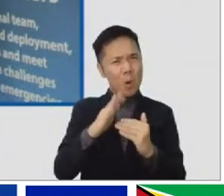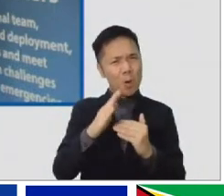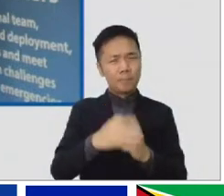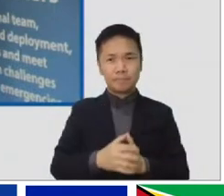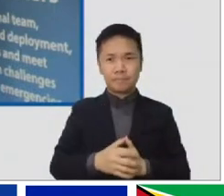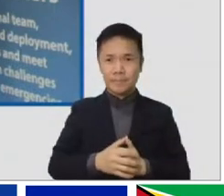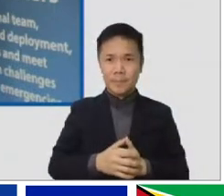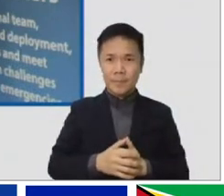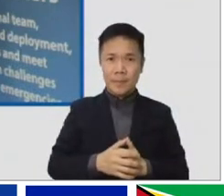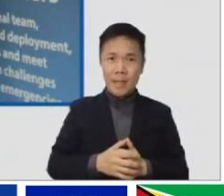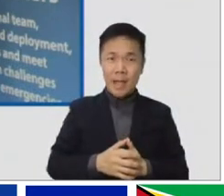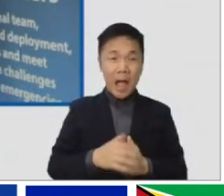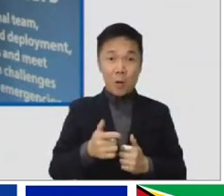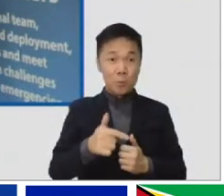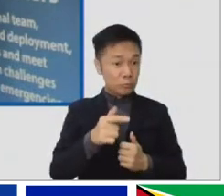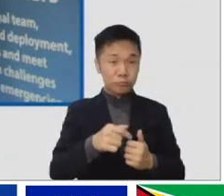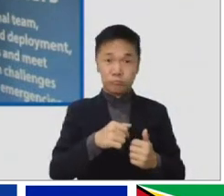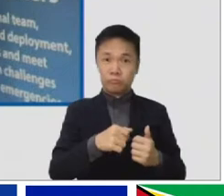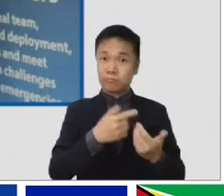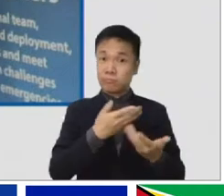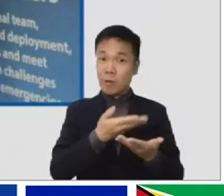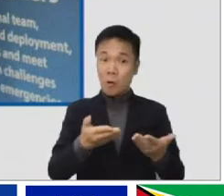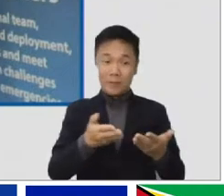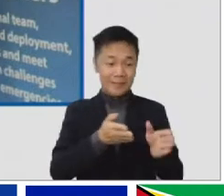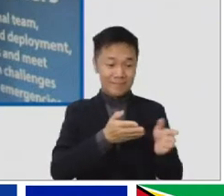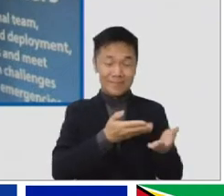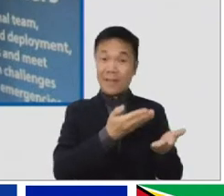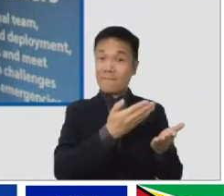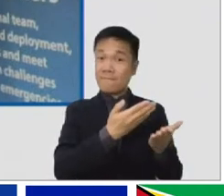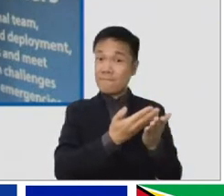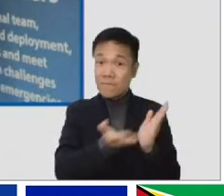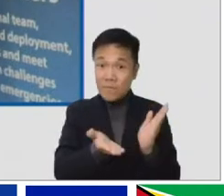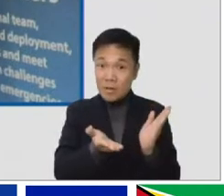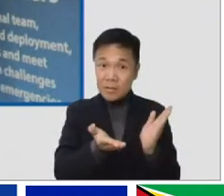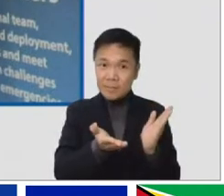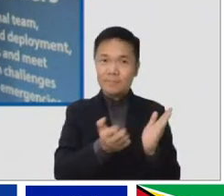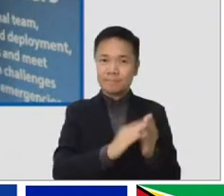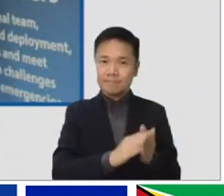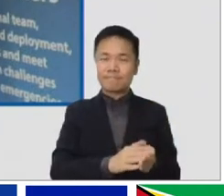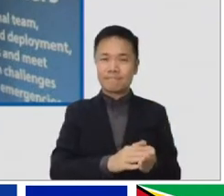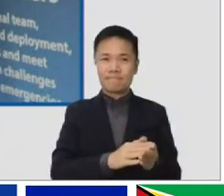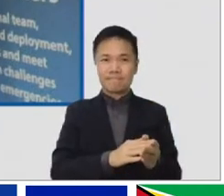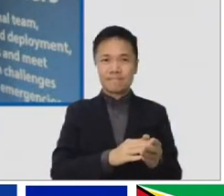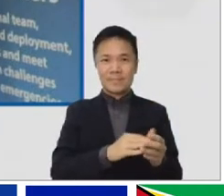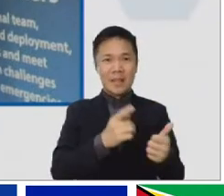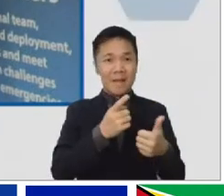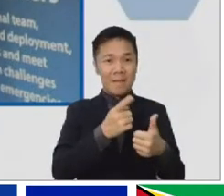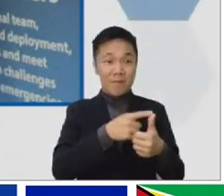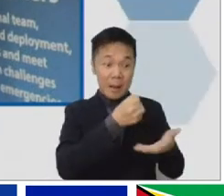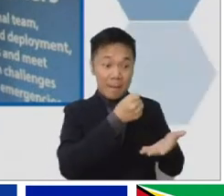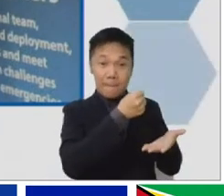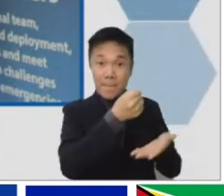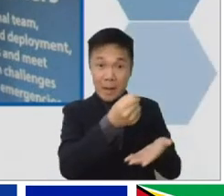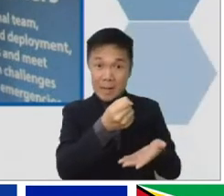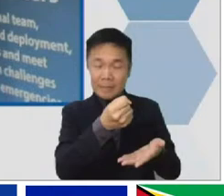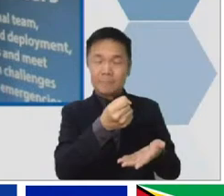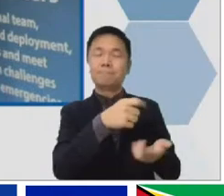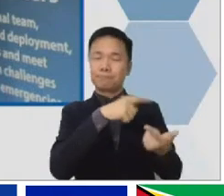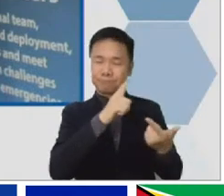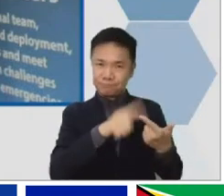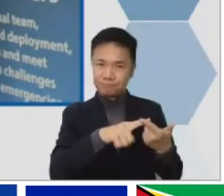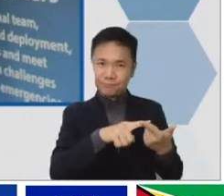among all sectors, including incentives and opportunities, as well as collaboration